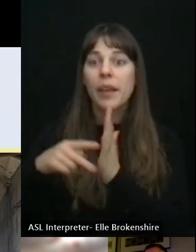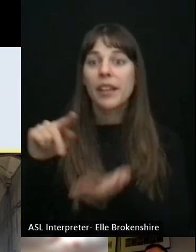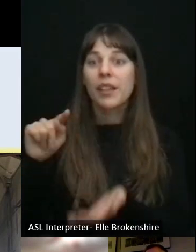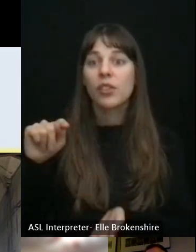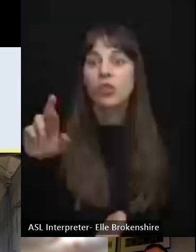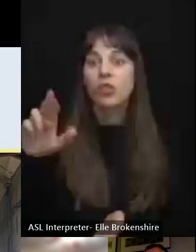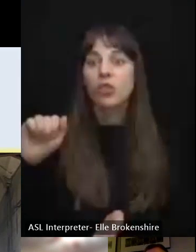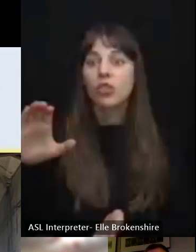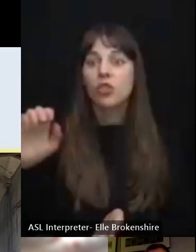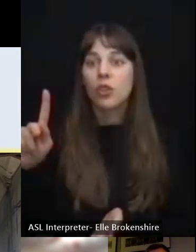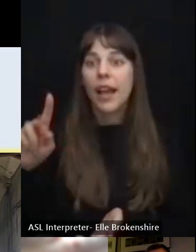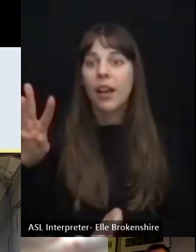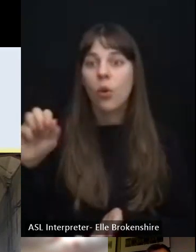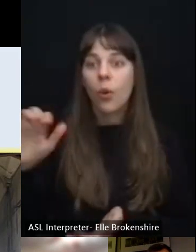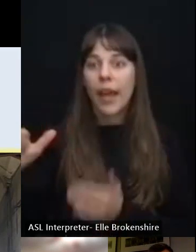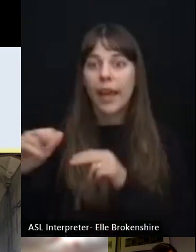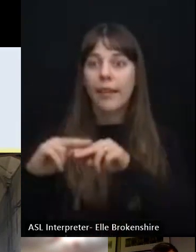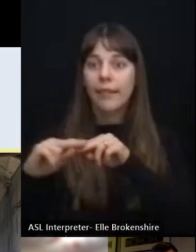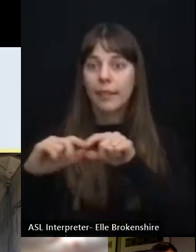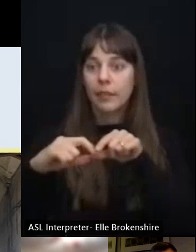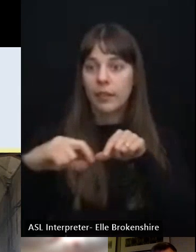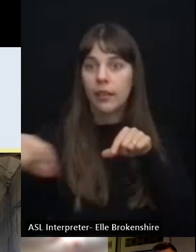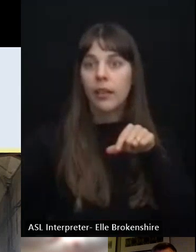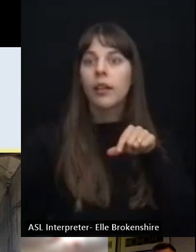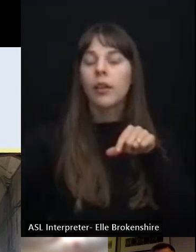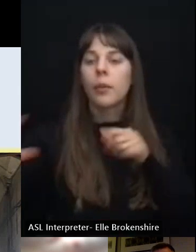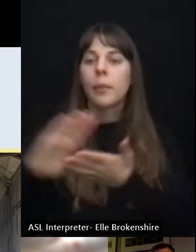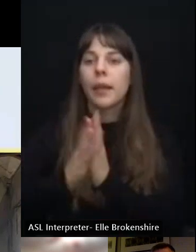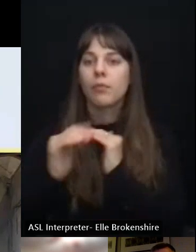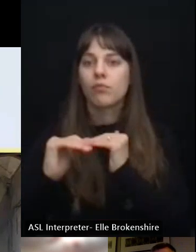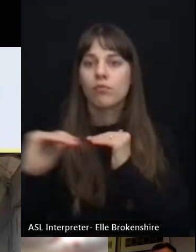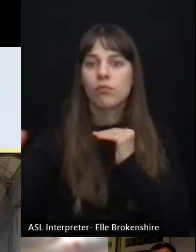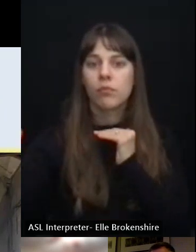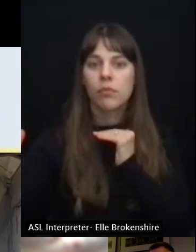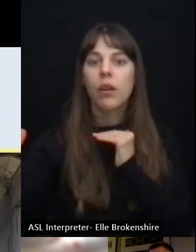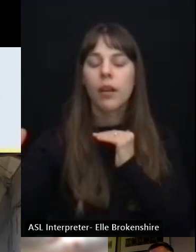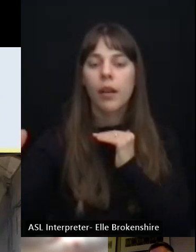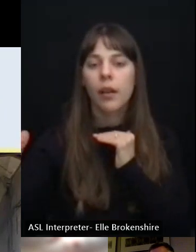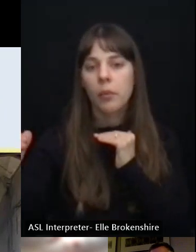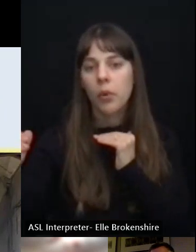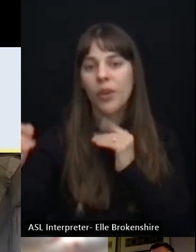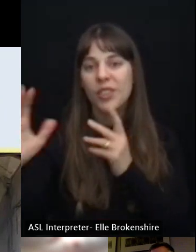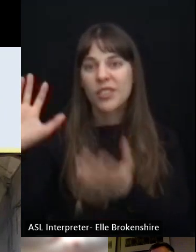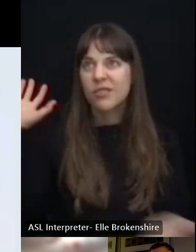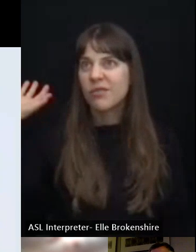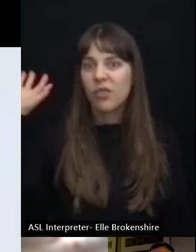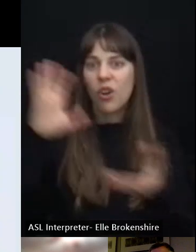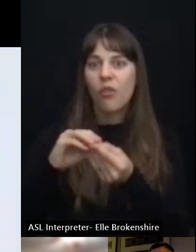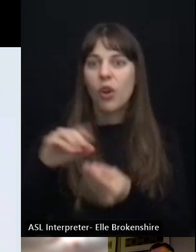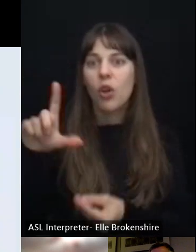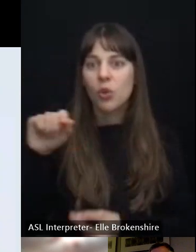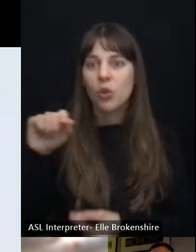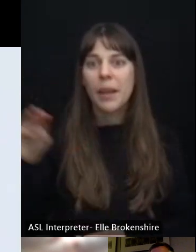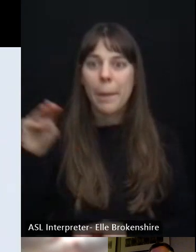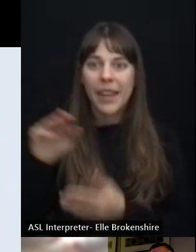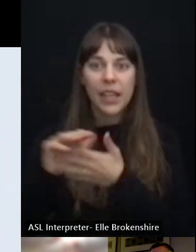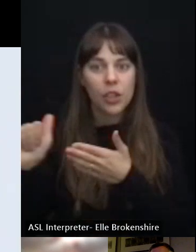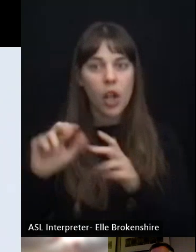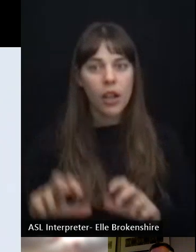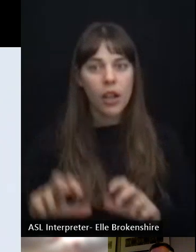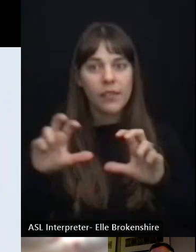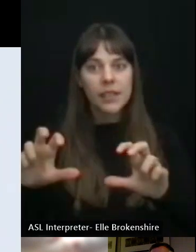value overall culminated about $20 million. So it's another significant investment of improvement to the rail